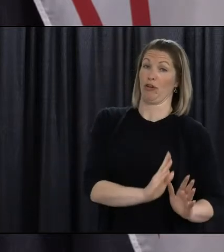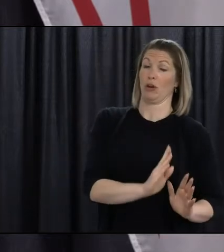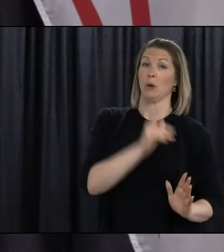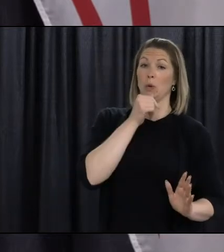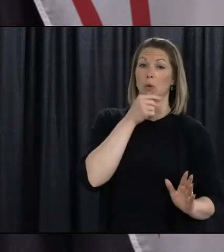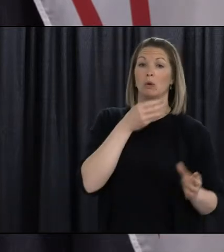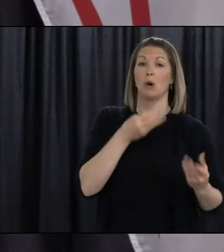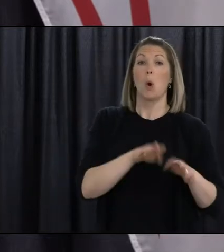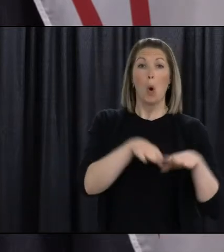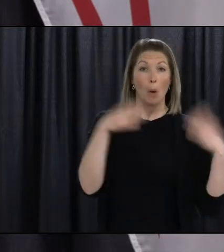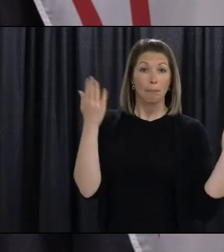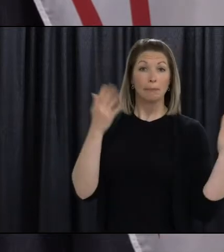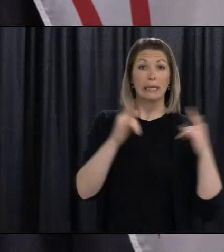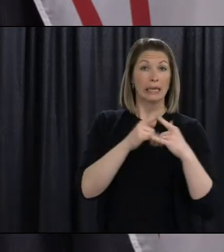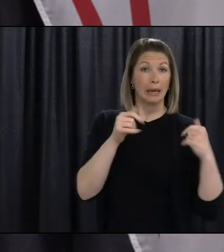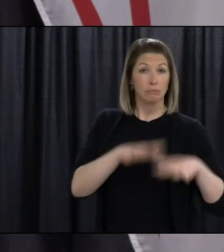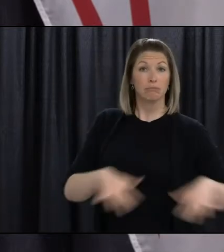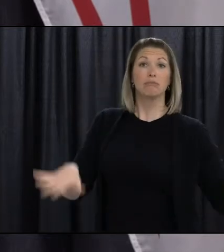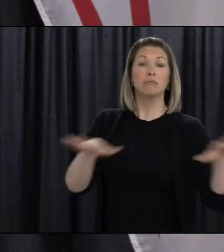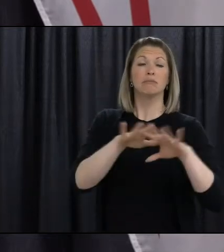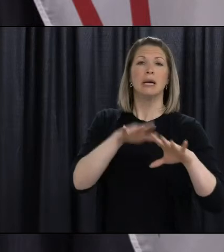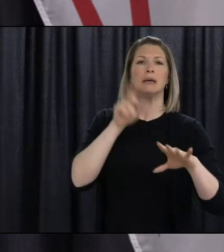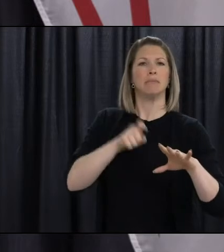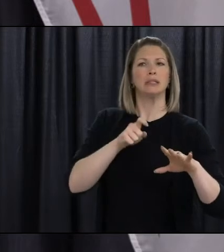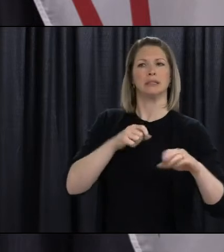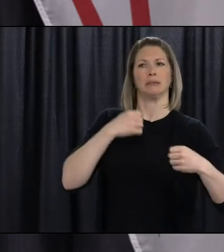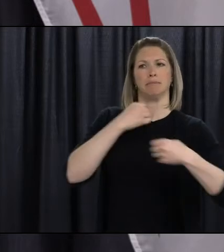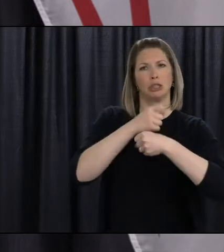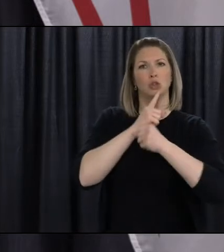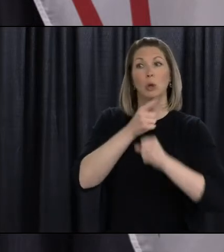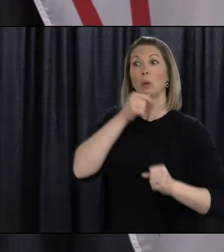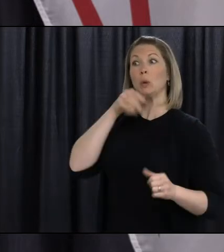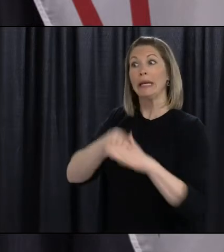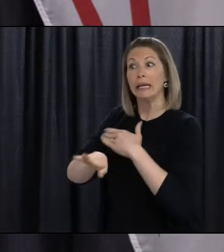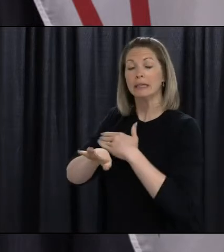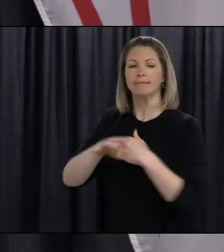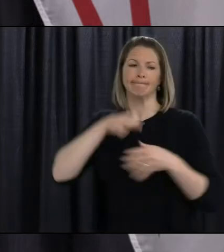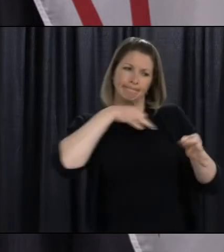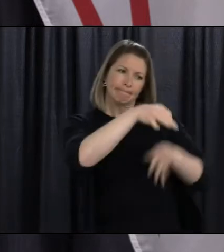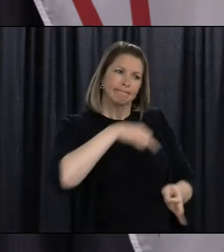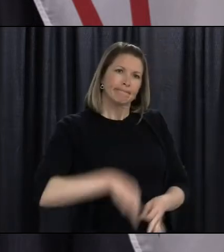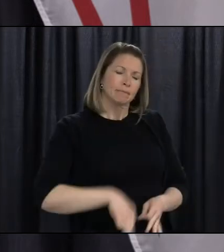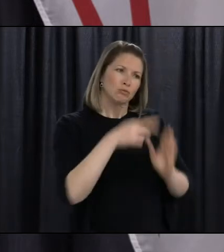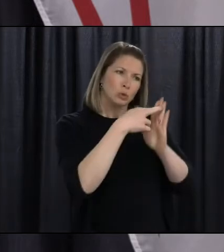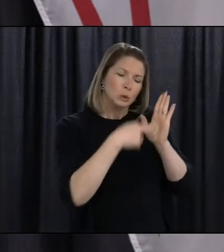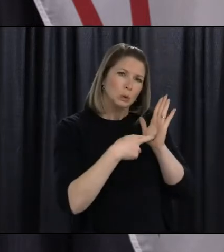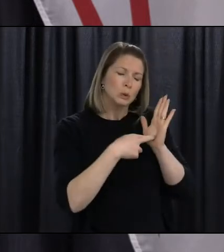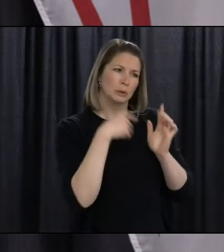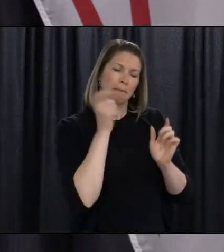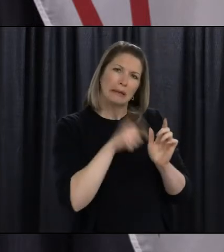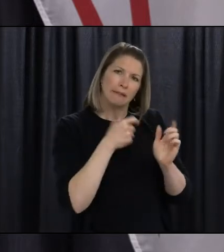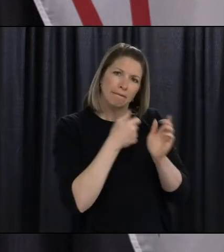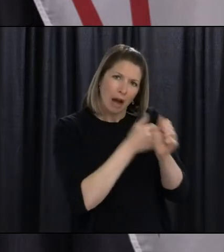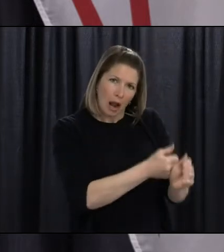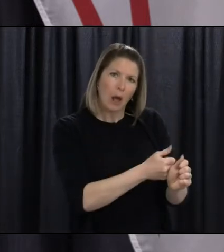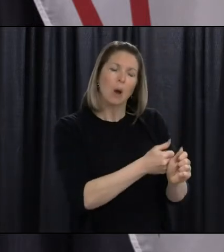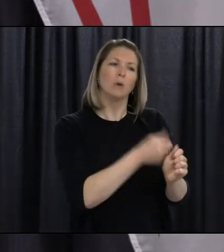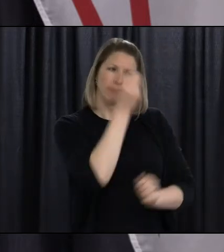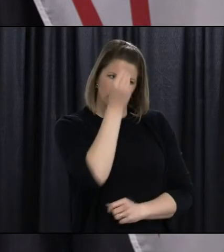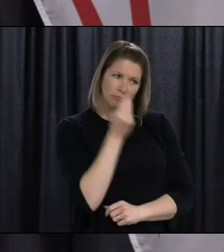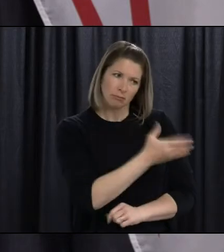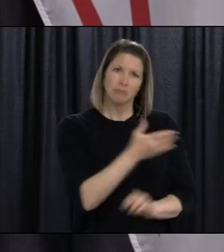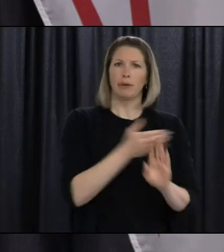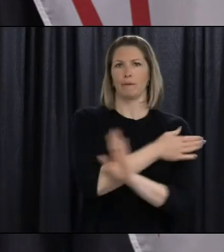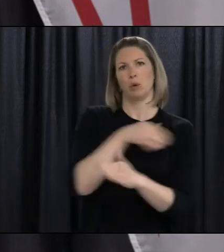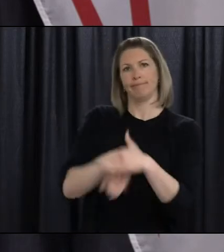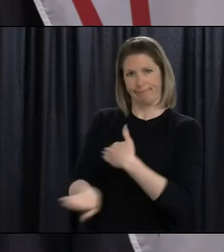rules and preventative measures in place. Further guidance on these requirements will also be available shortly on our provincial